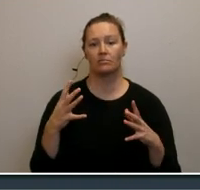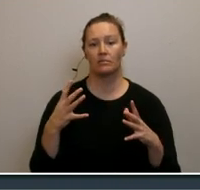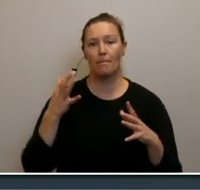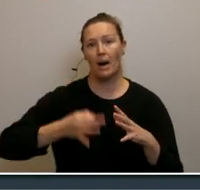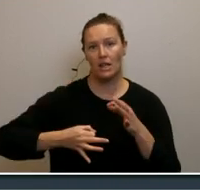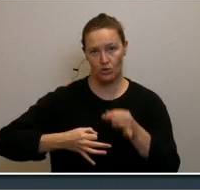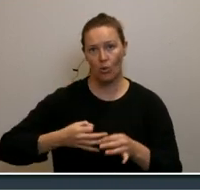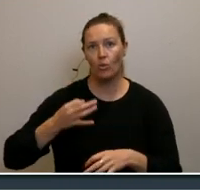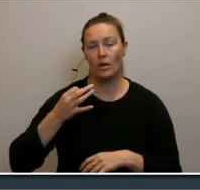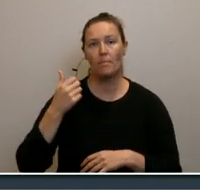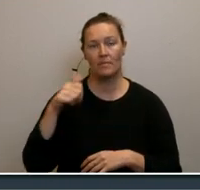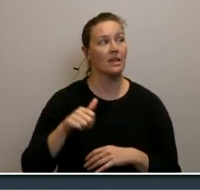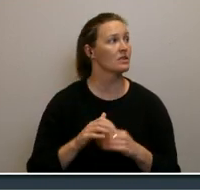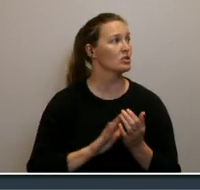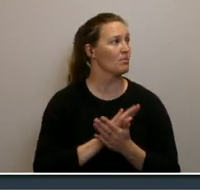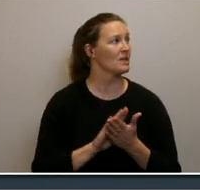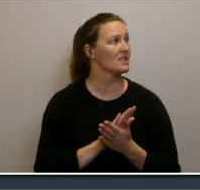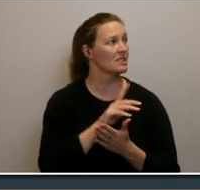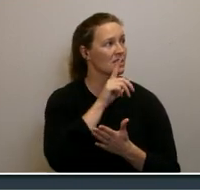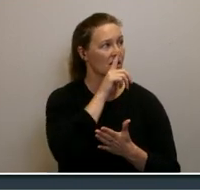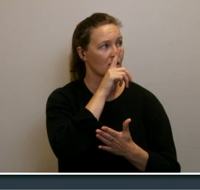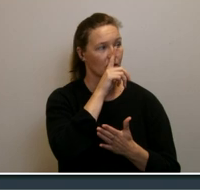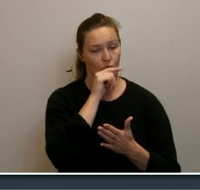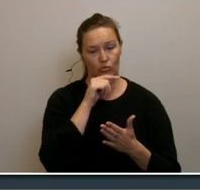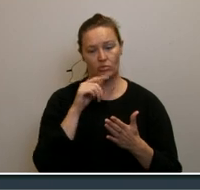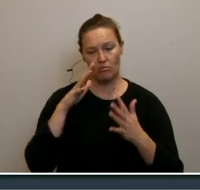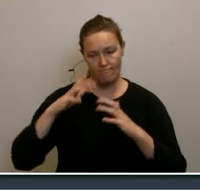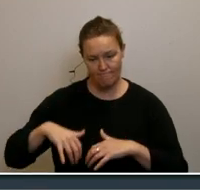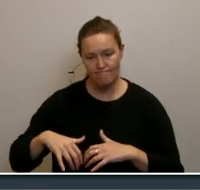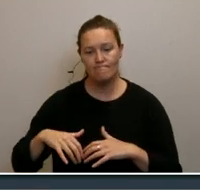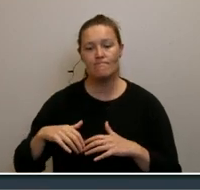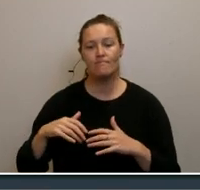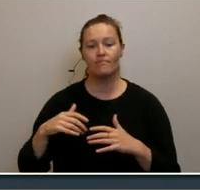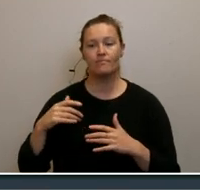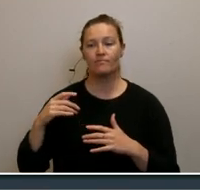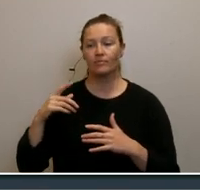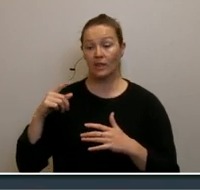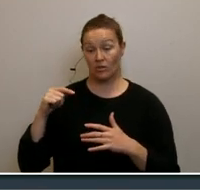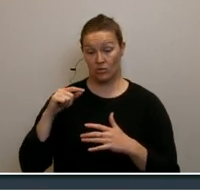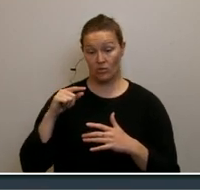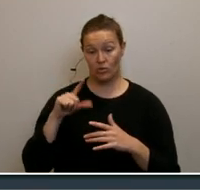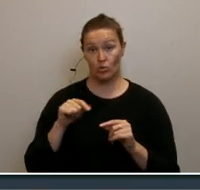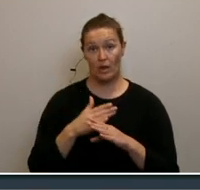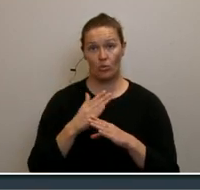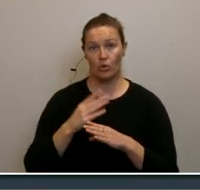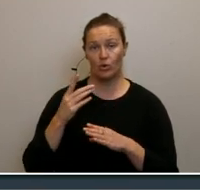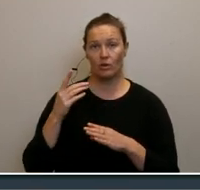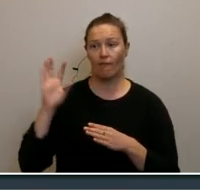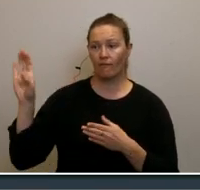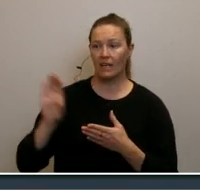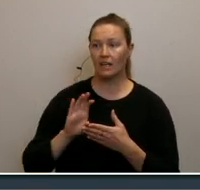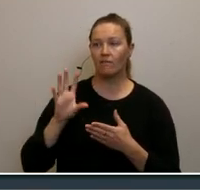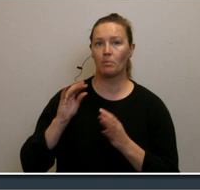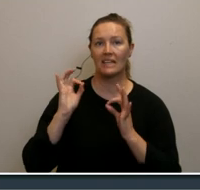So we were able to have that. The decommissioning of that was funded by a very an